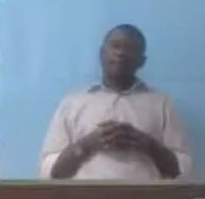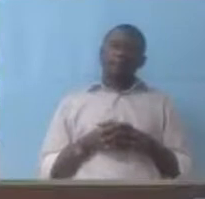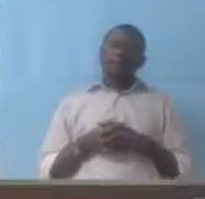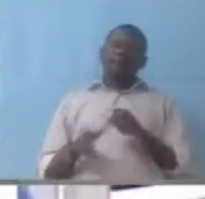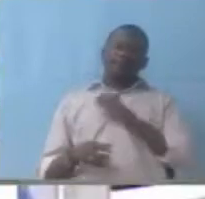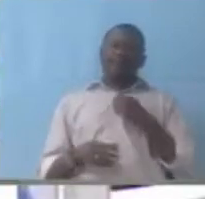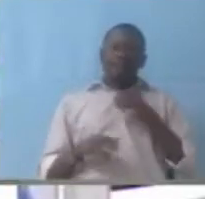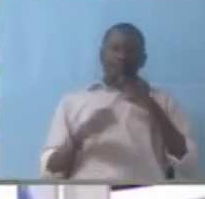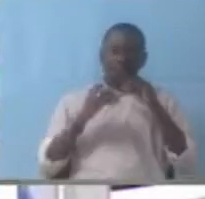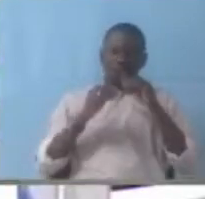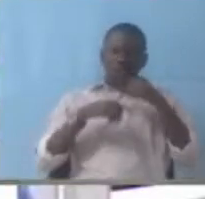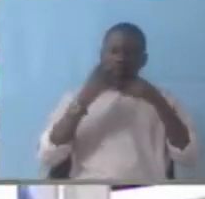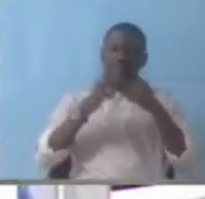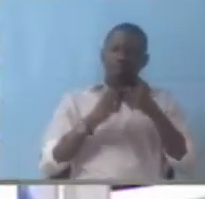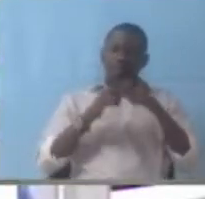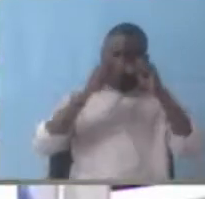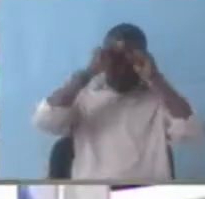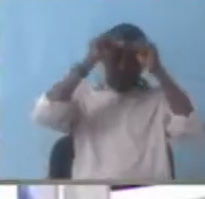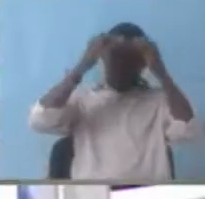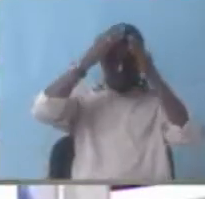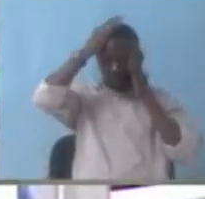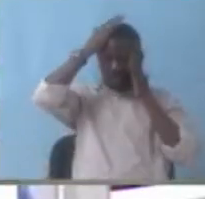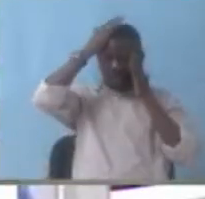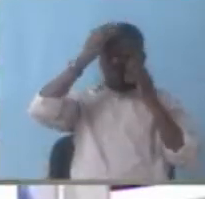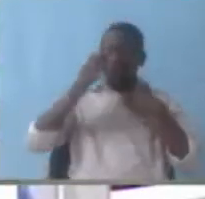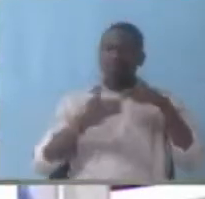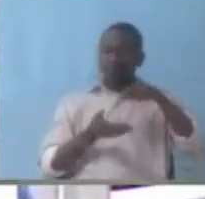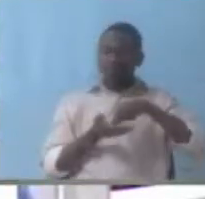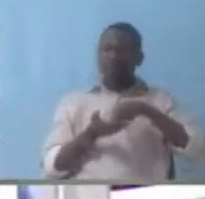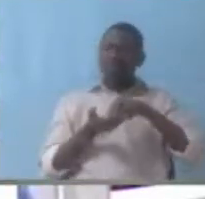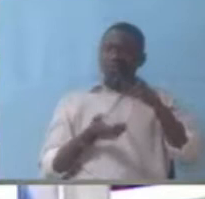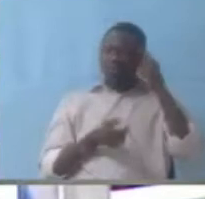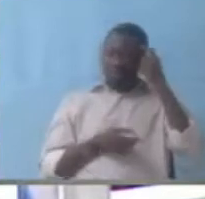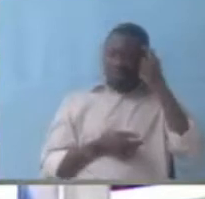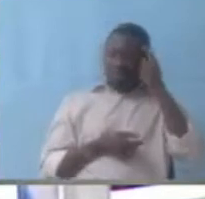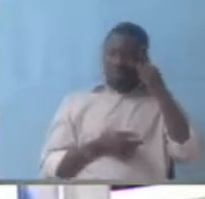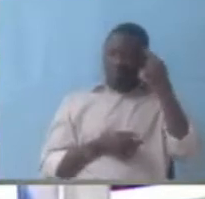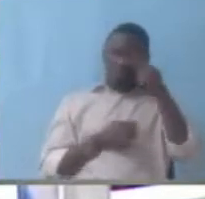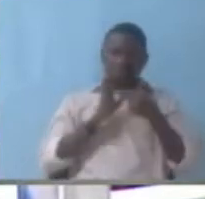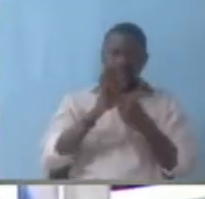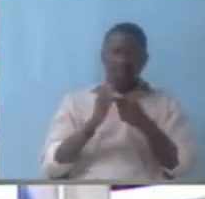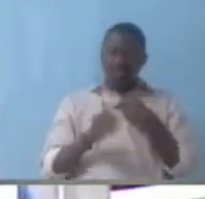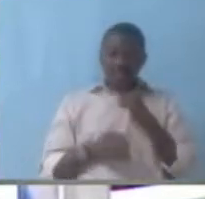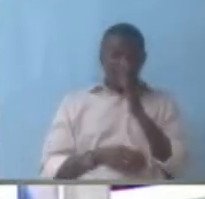talking about the military government as it stood. Did you recognize its legitimacy or not?